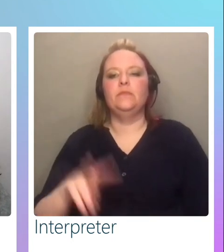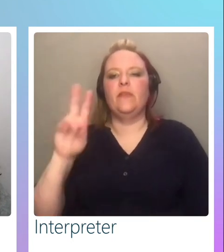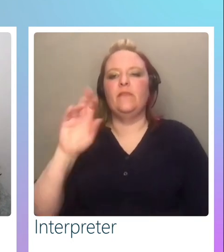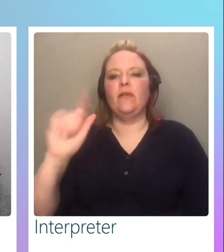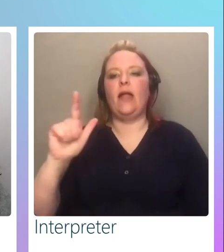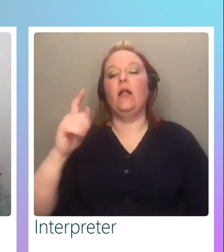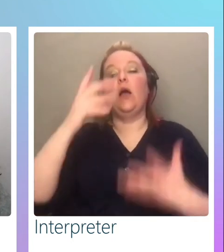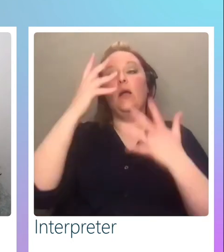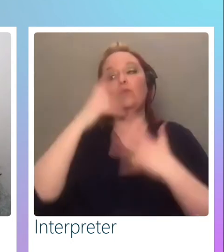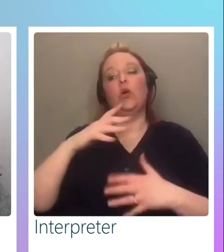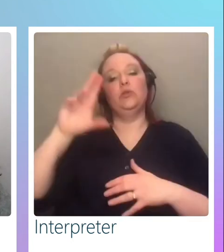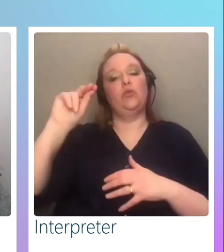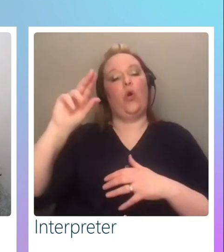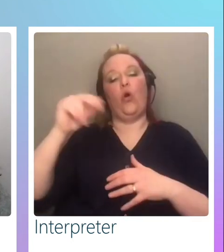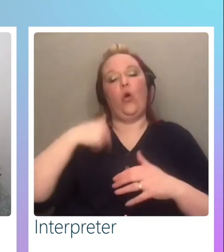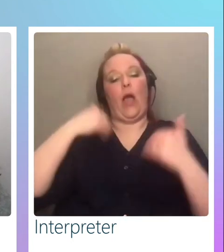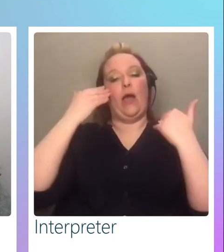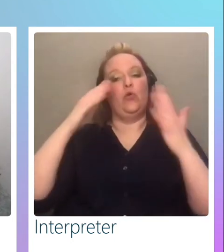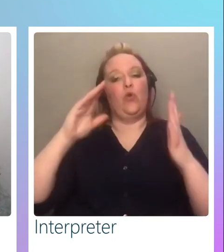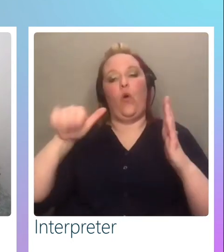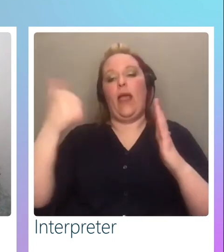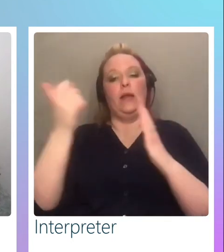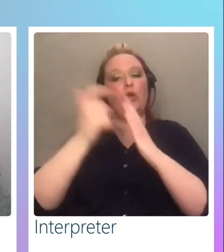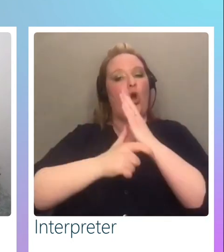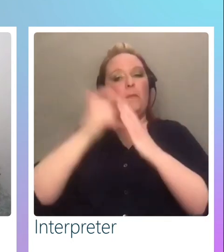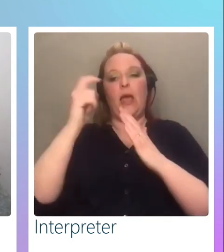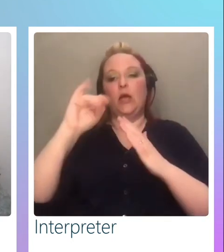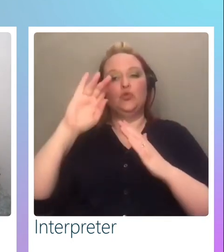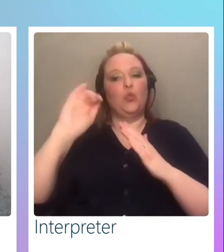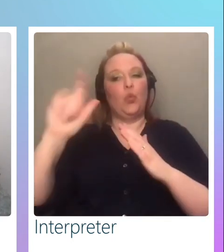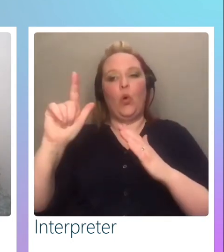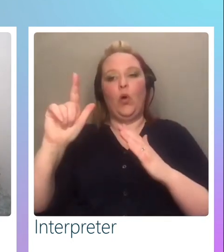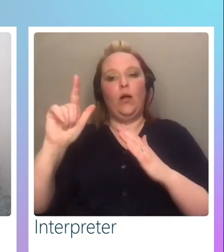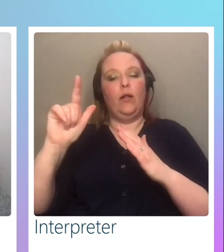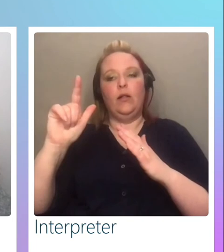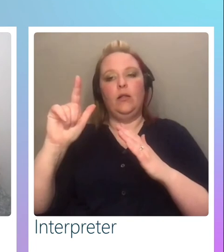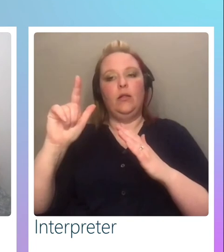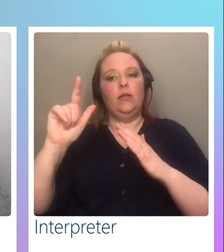Unfortunately, no, I don't know of any automated tools.